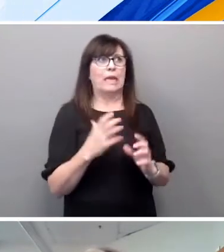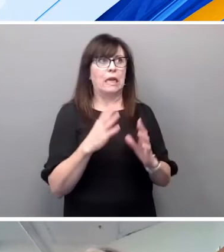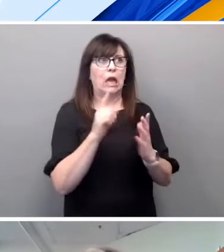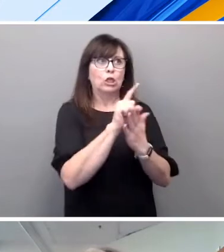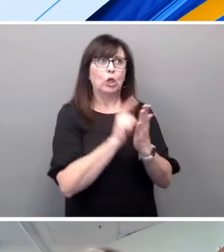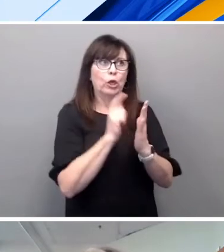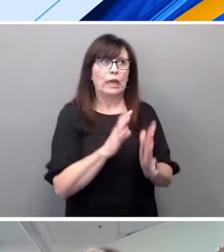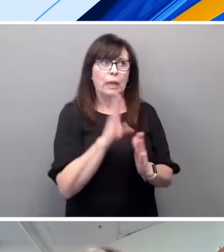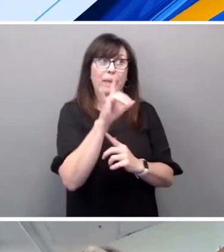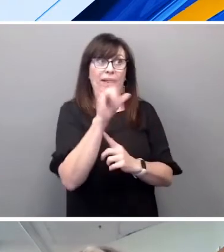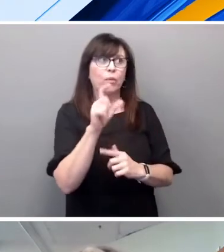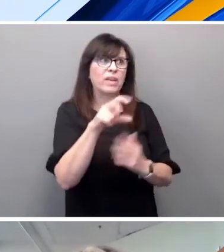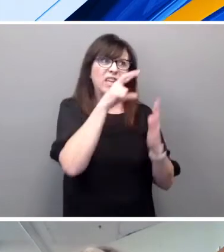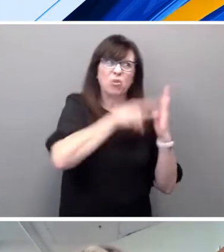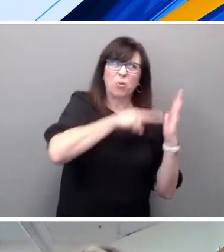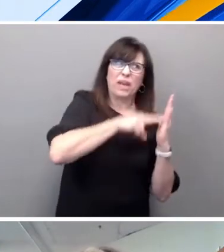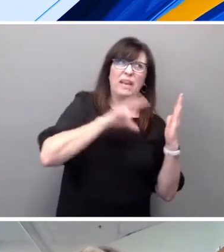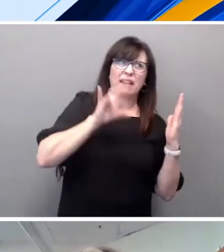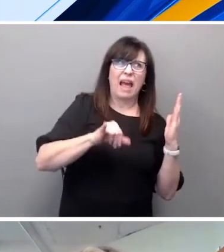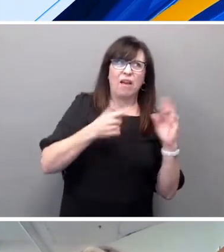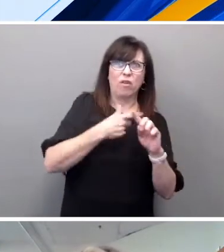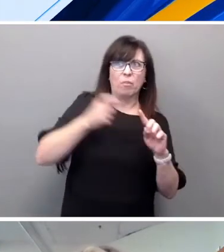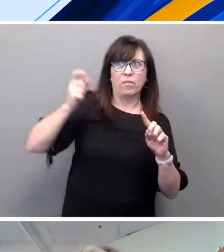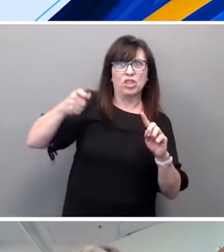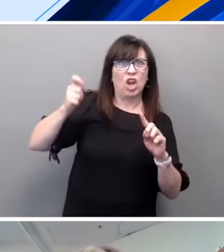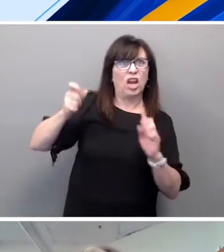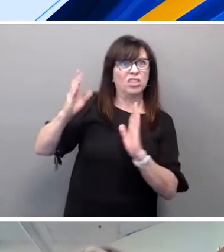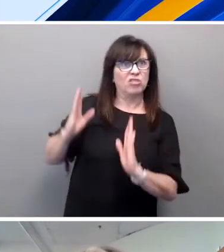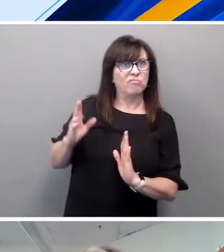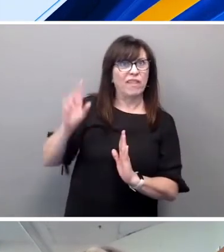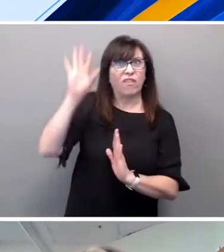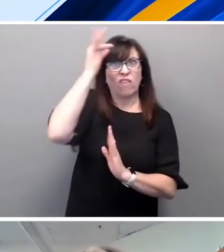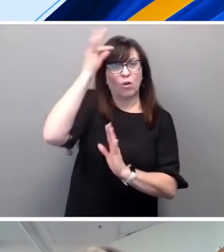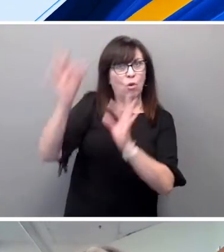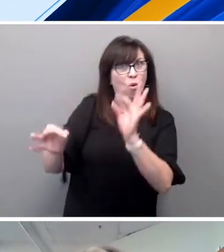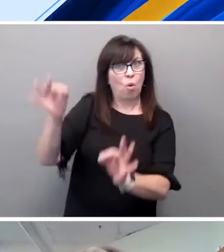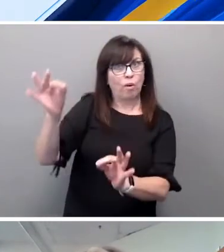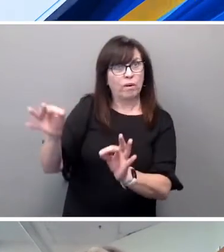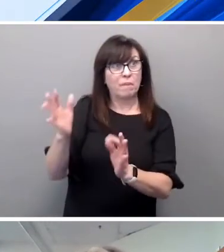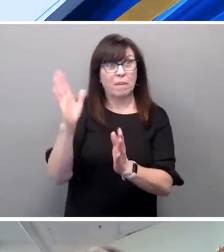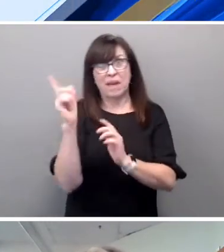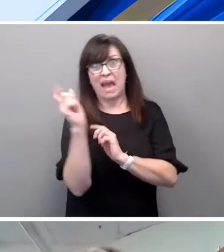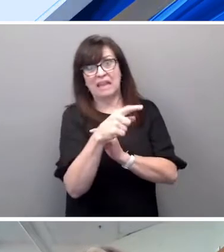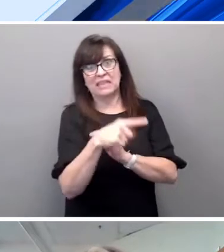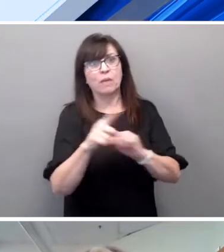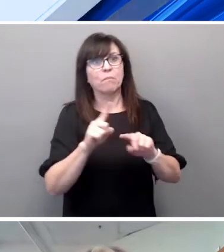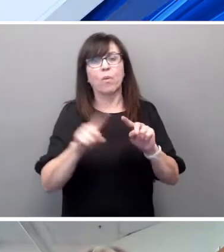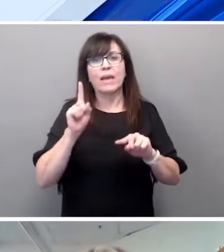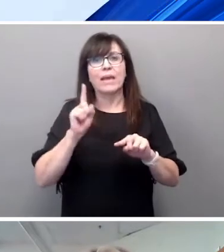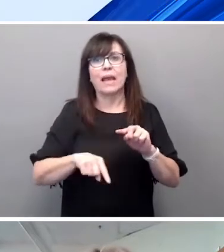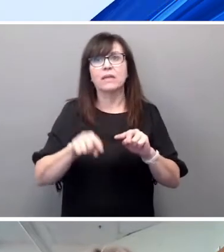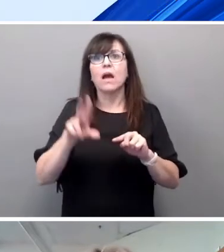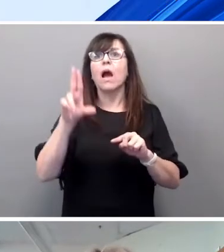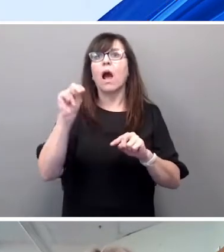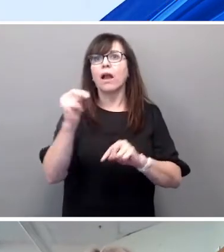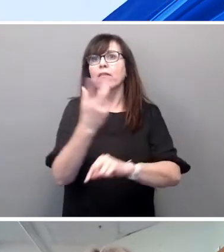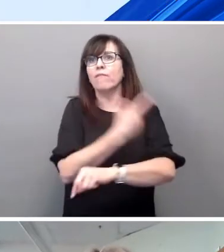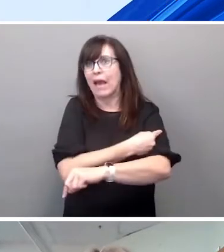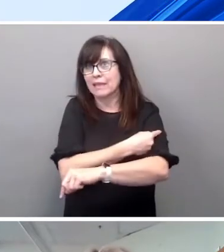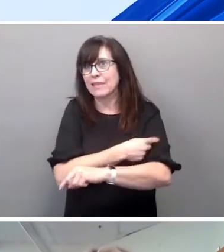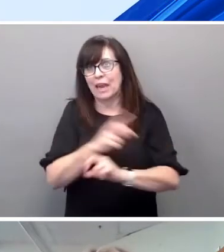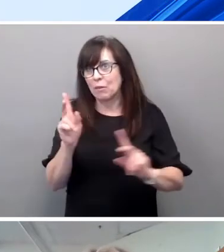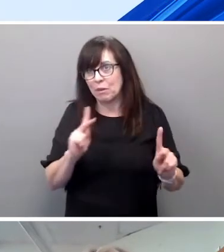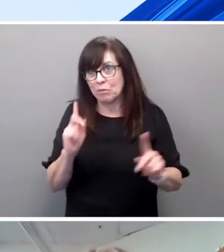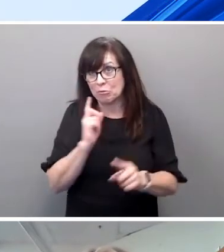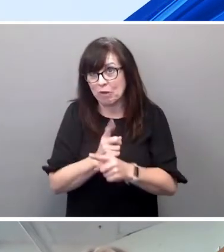that finding from the federal court. I'd probably ask him. Of course, we can't unvaccinate people, right? So